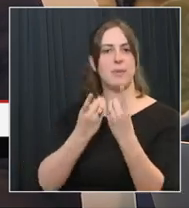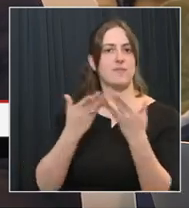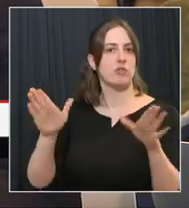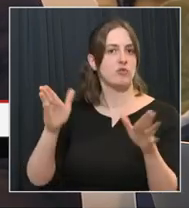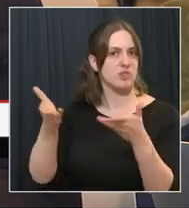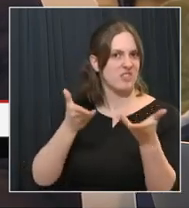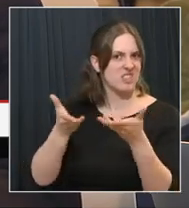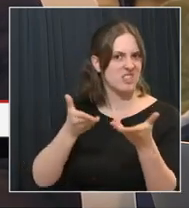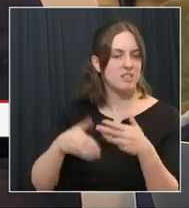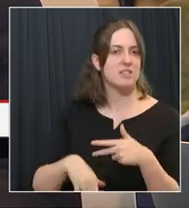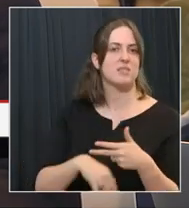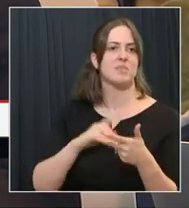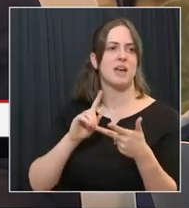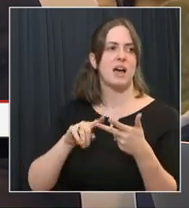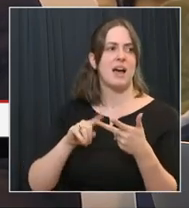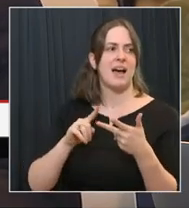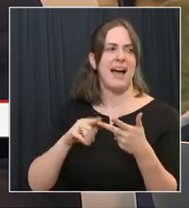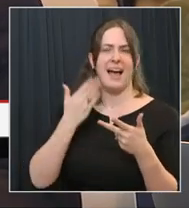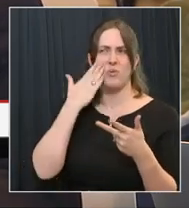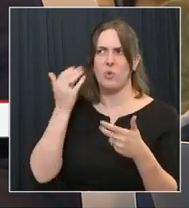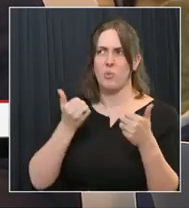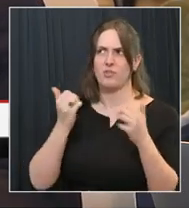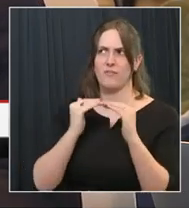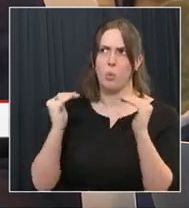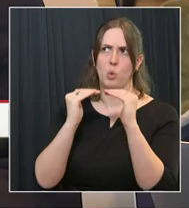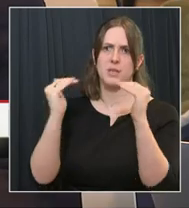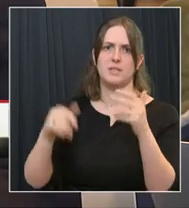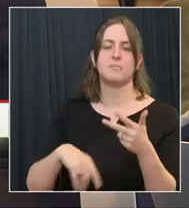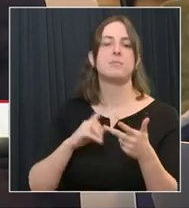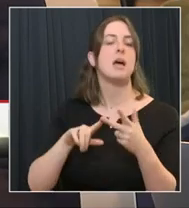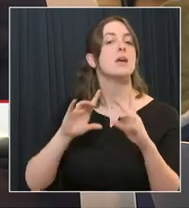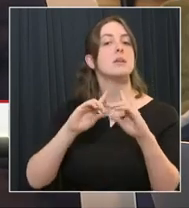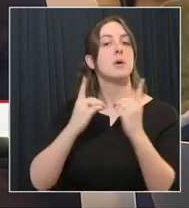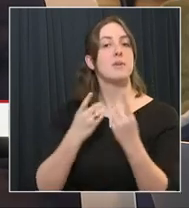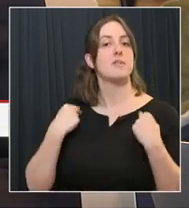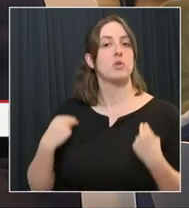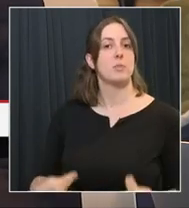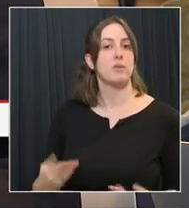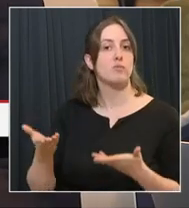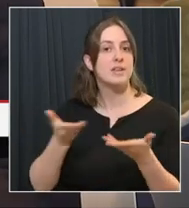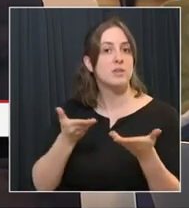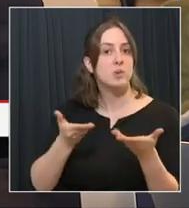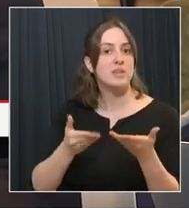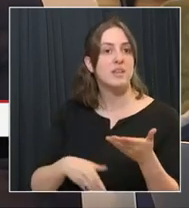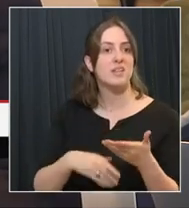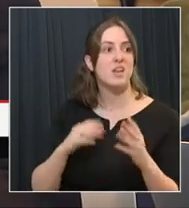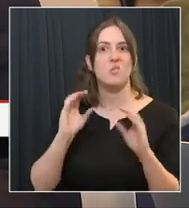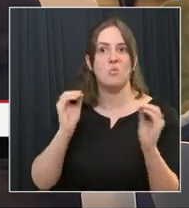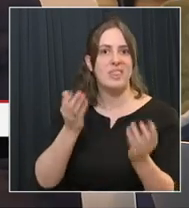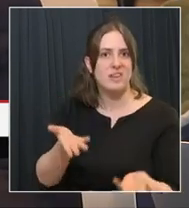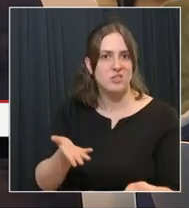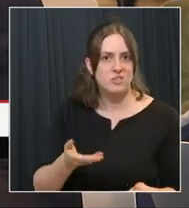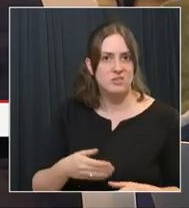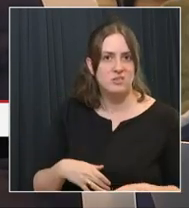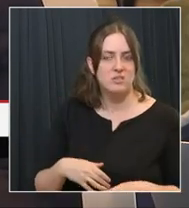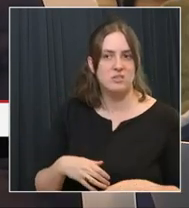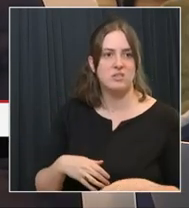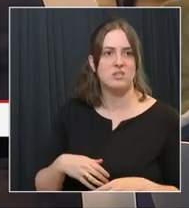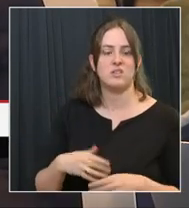I don't know the different floors. The Department of Human Resources, no one at home.